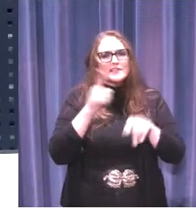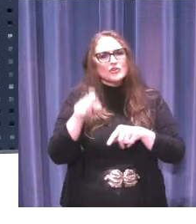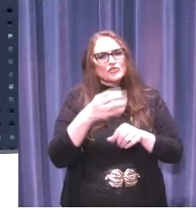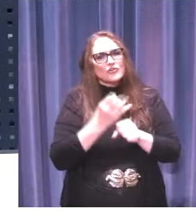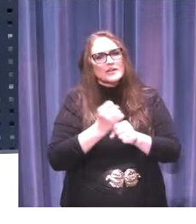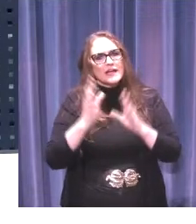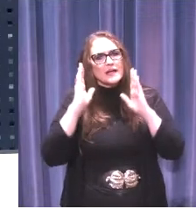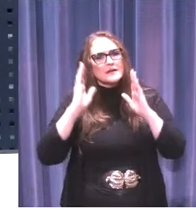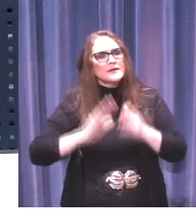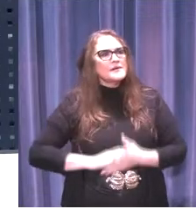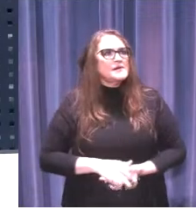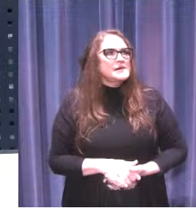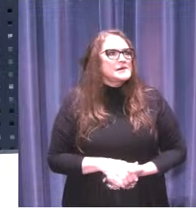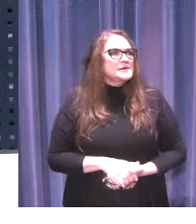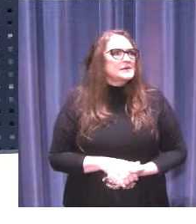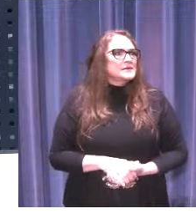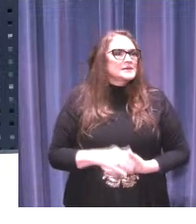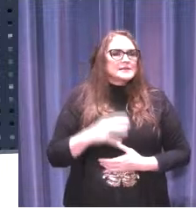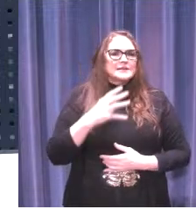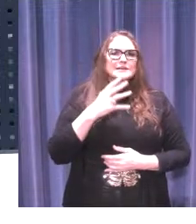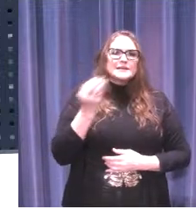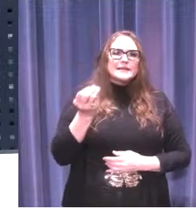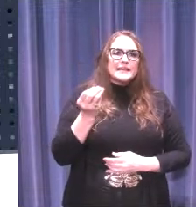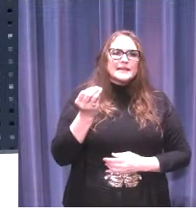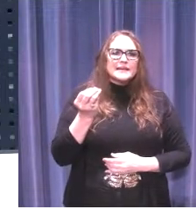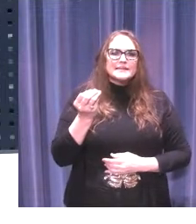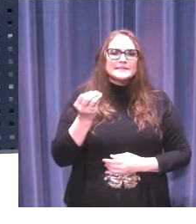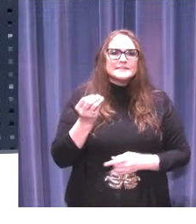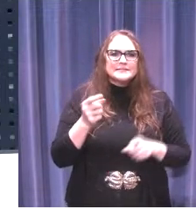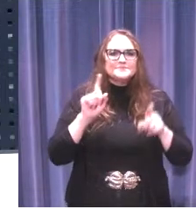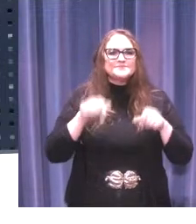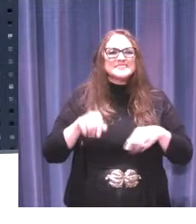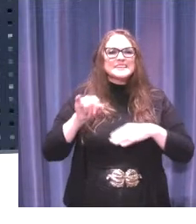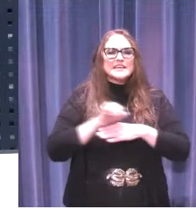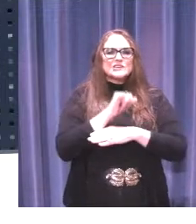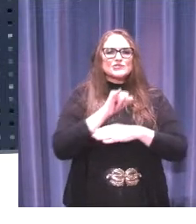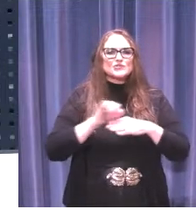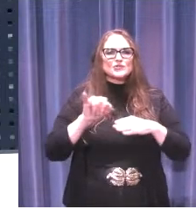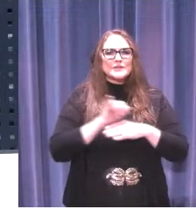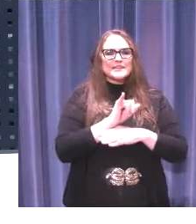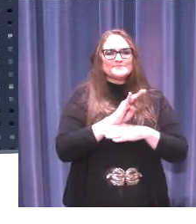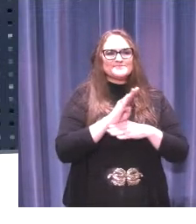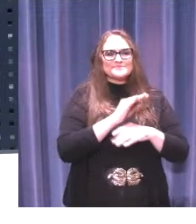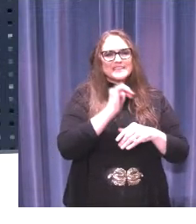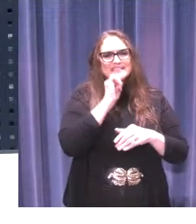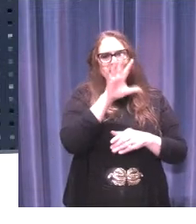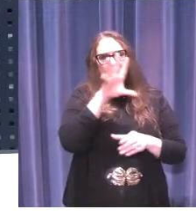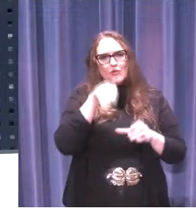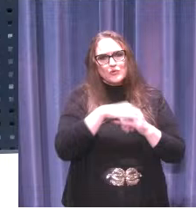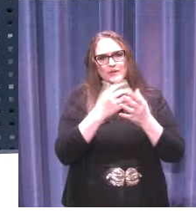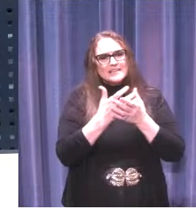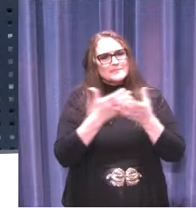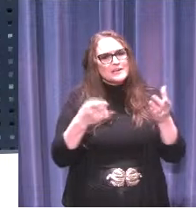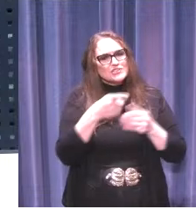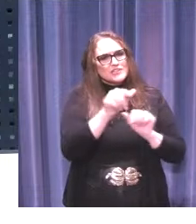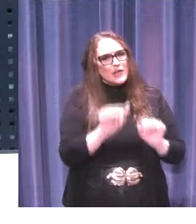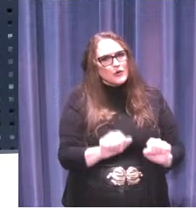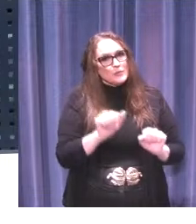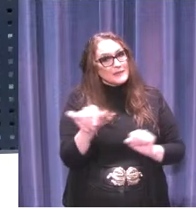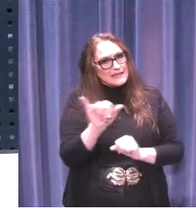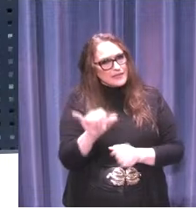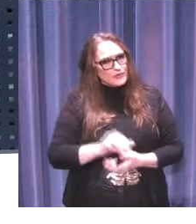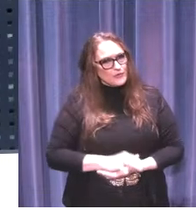get. And business and industry is not included as much as they could be